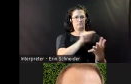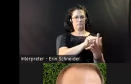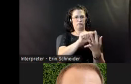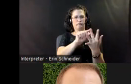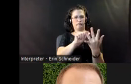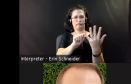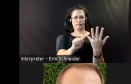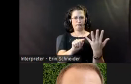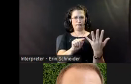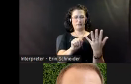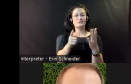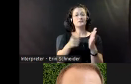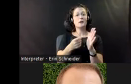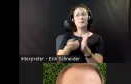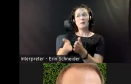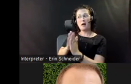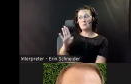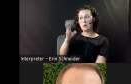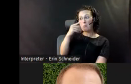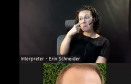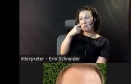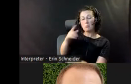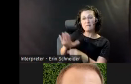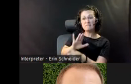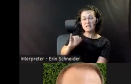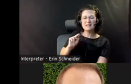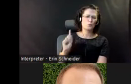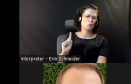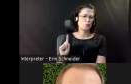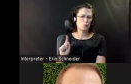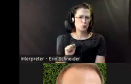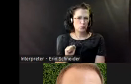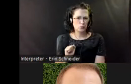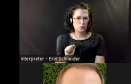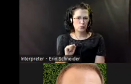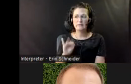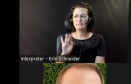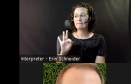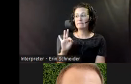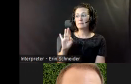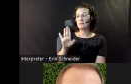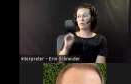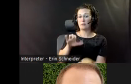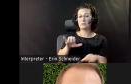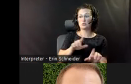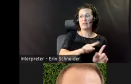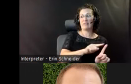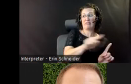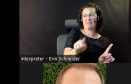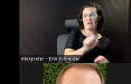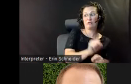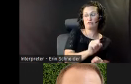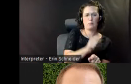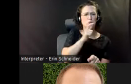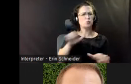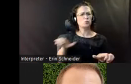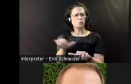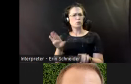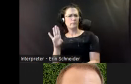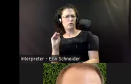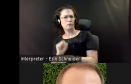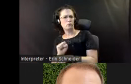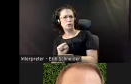asked to fill in. And if BRMs are doing these things, who's doing what BRMs are supposed to do, which usually is no one. So